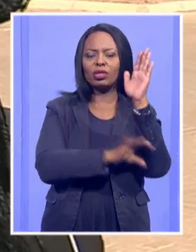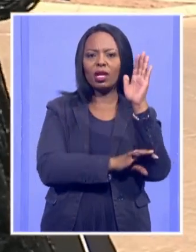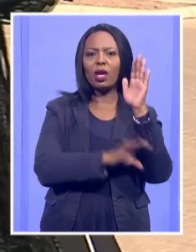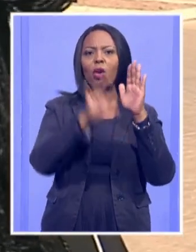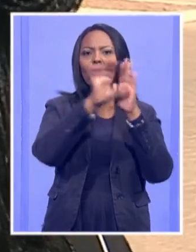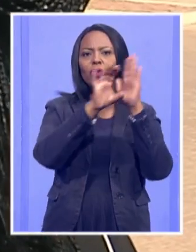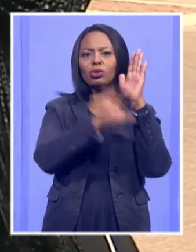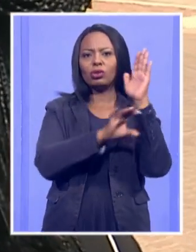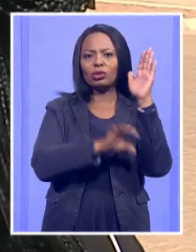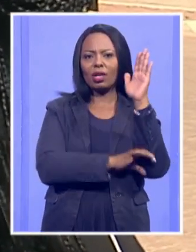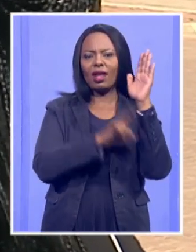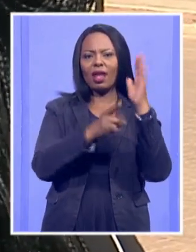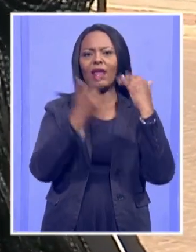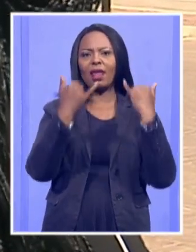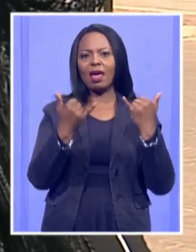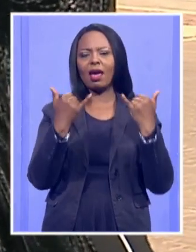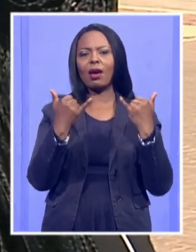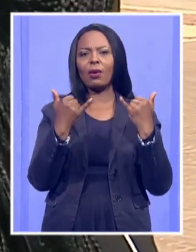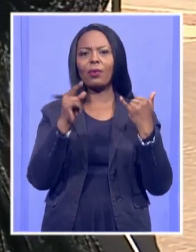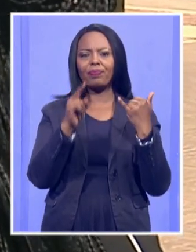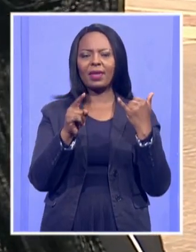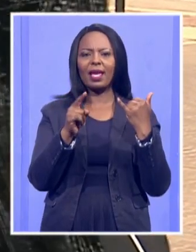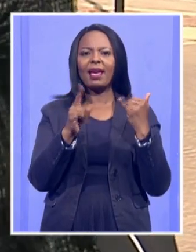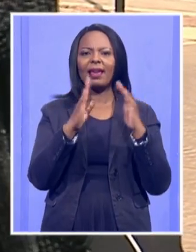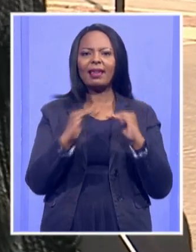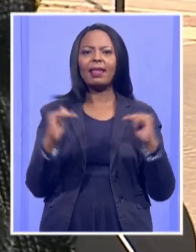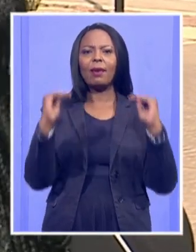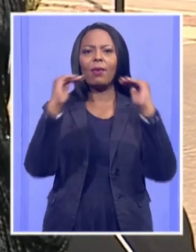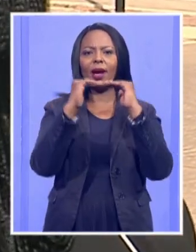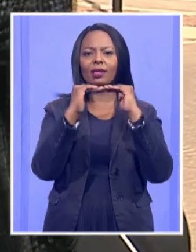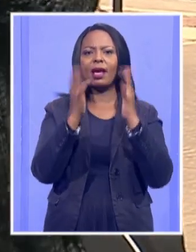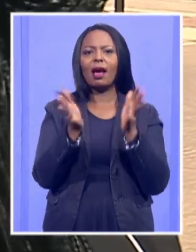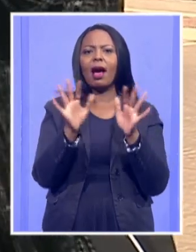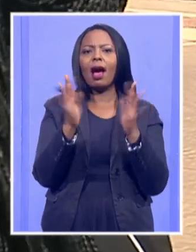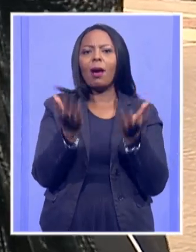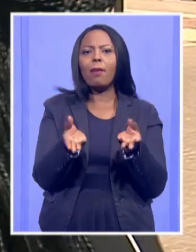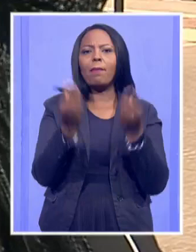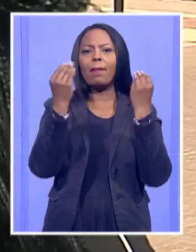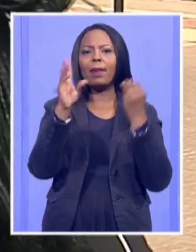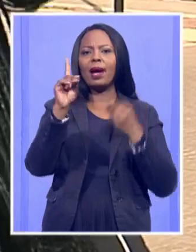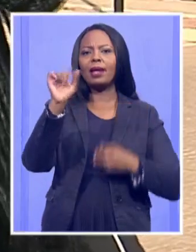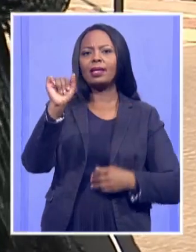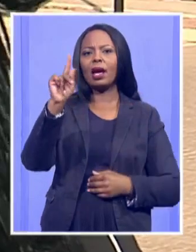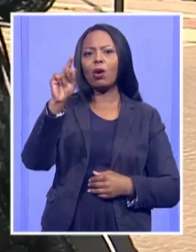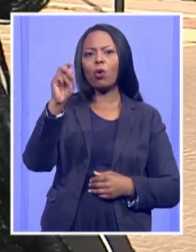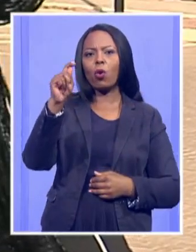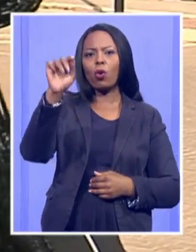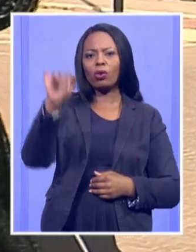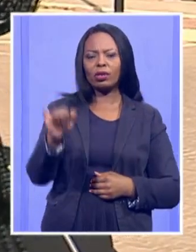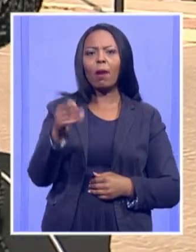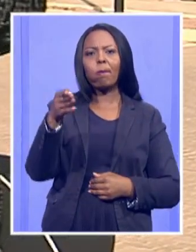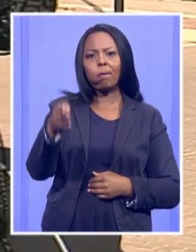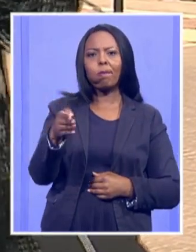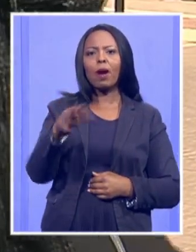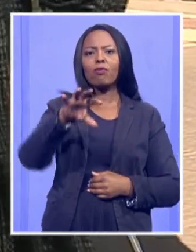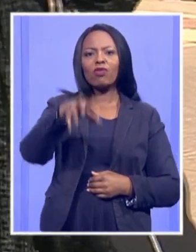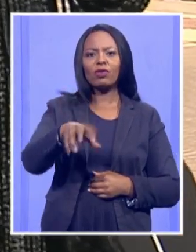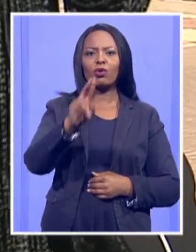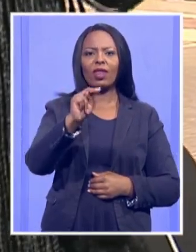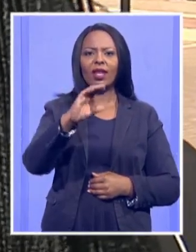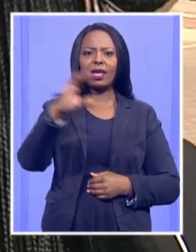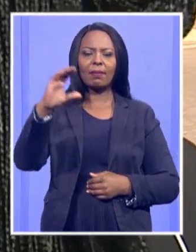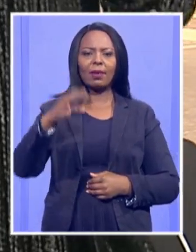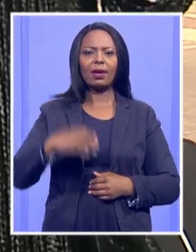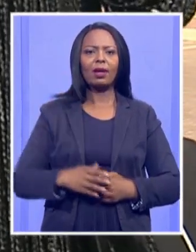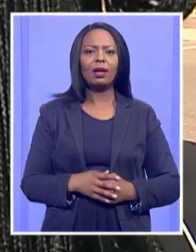constitutional democracy, how do we have a location such as Dakota still existing in the province of the Northern Cape? No,